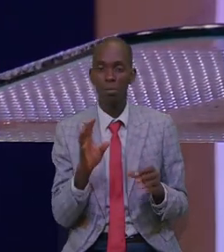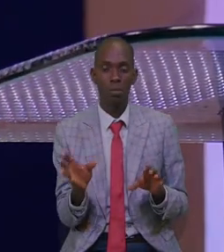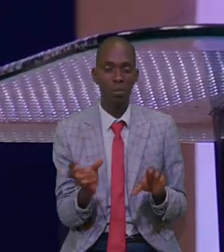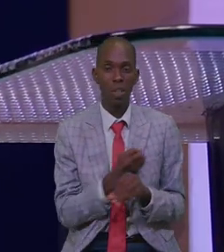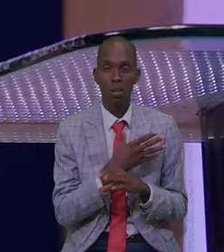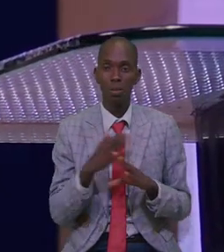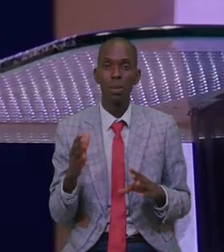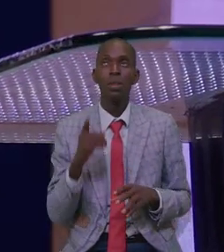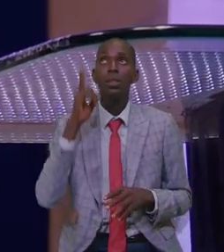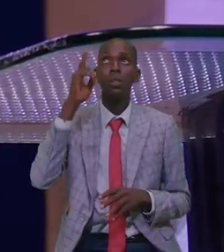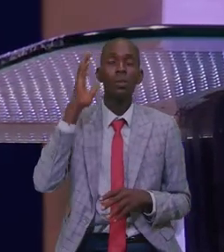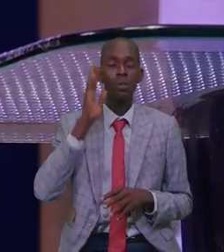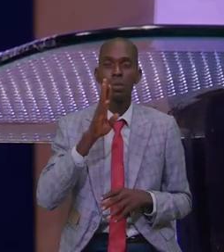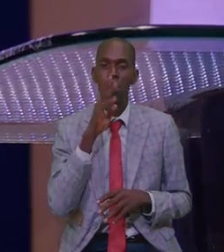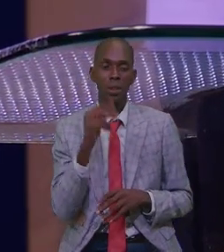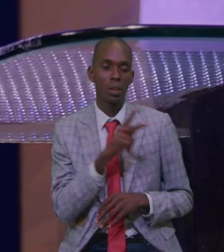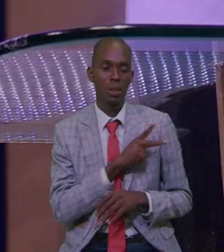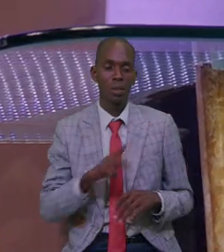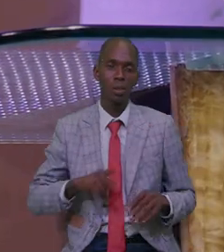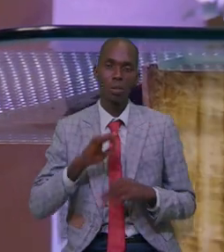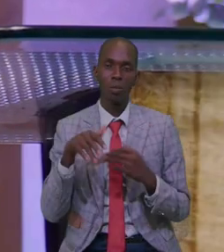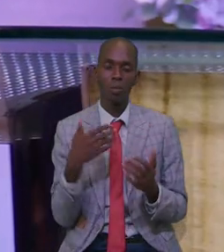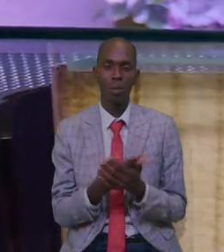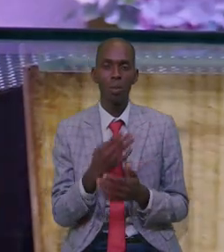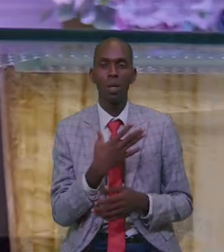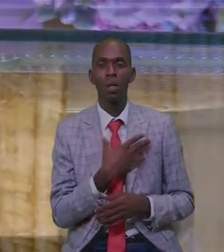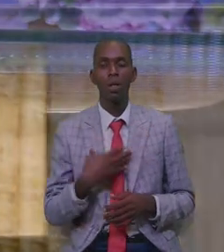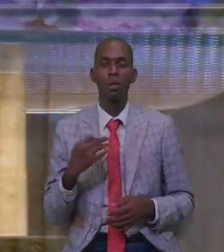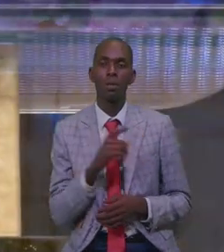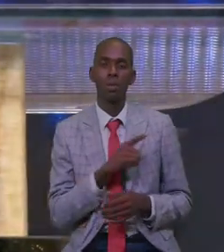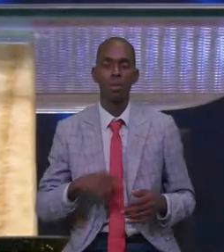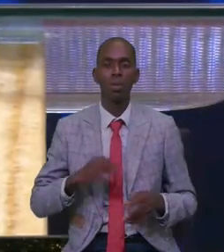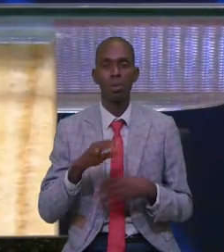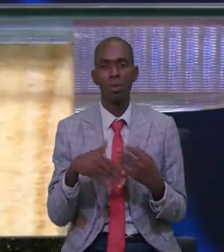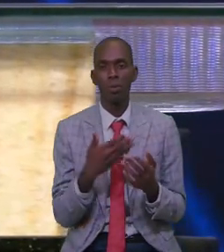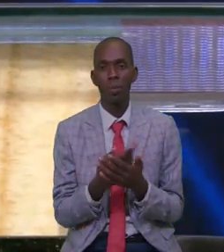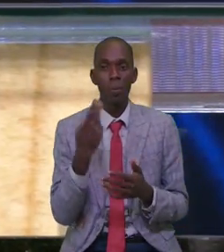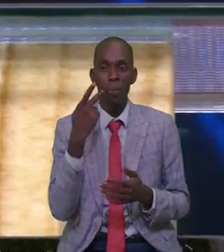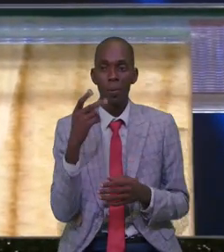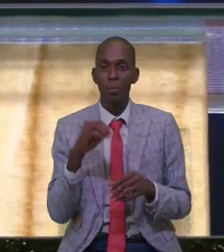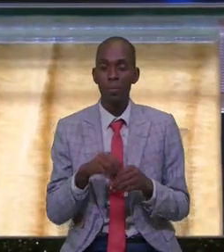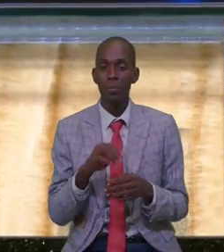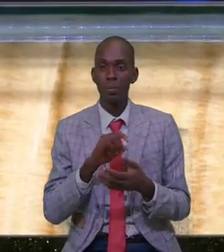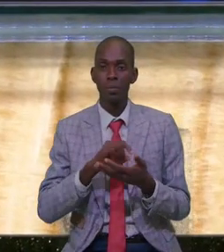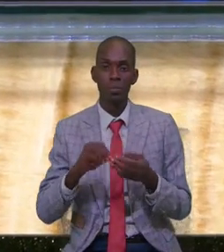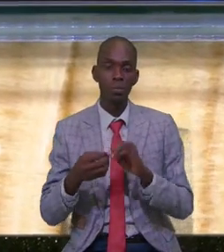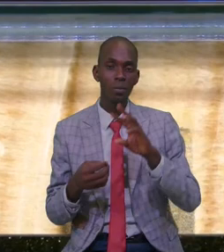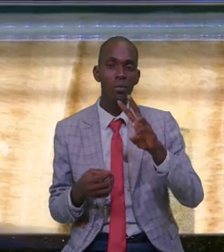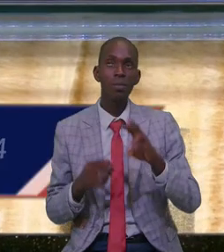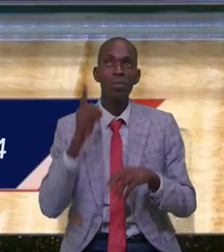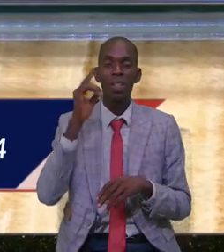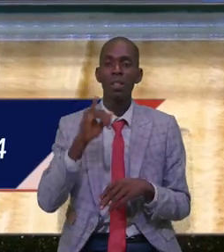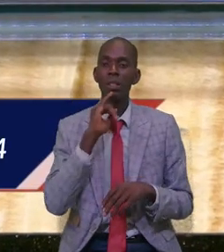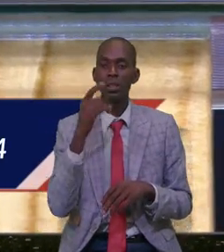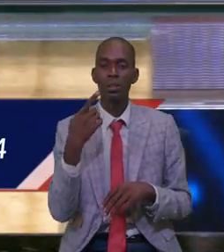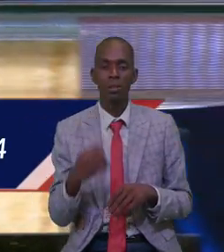King of Kings and the Lord of Lords. We're looking at number six. Number six, he is the shattering stone. He is